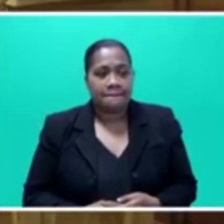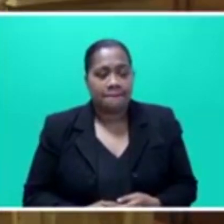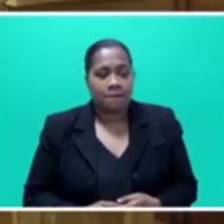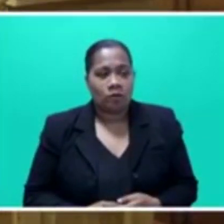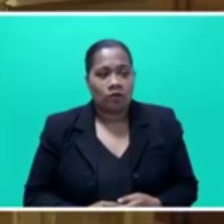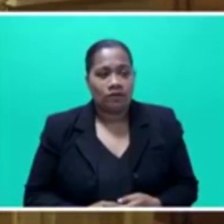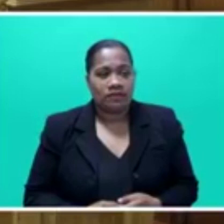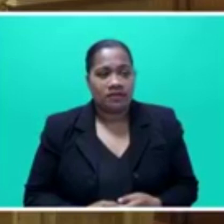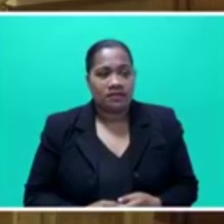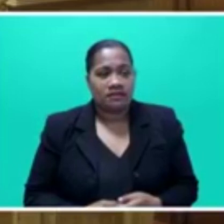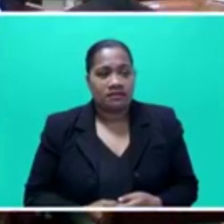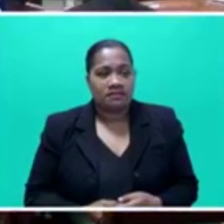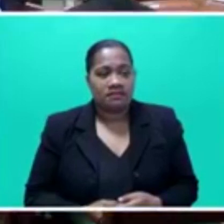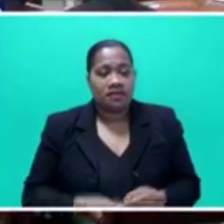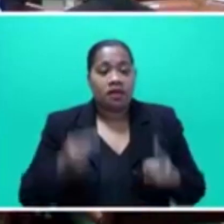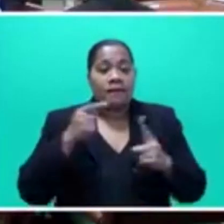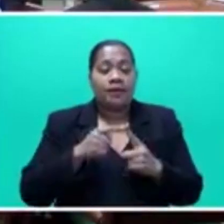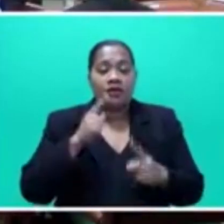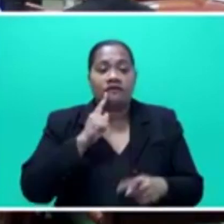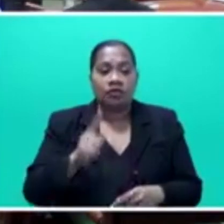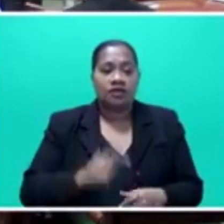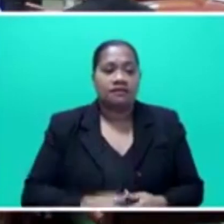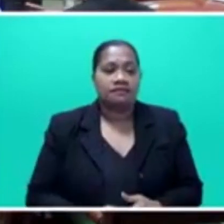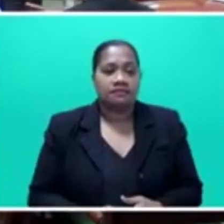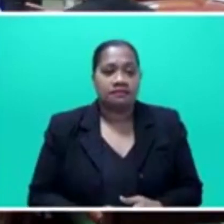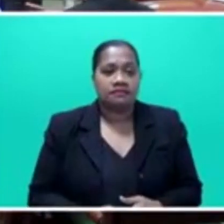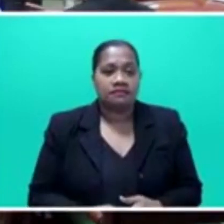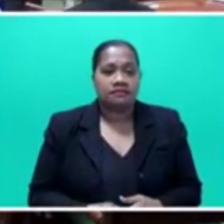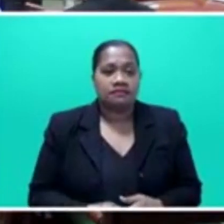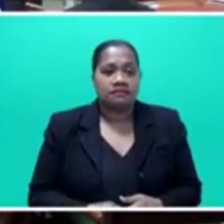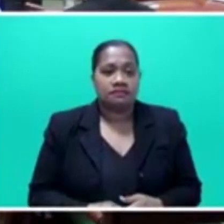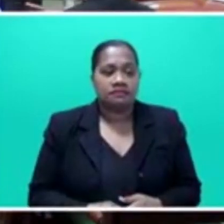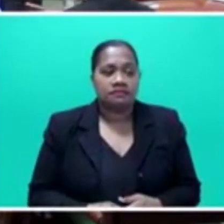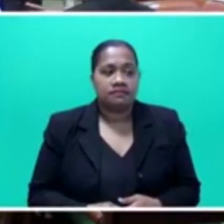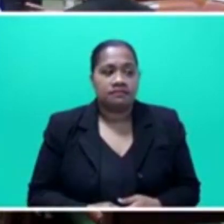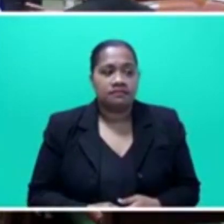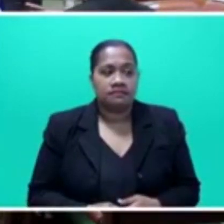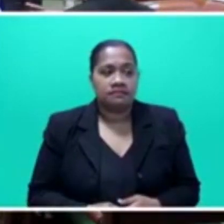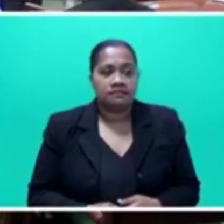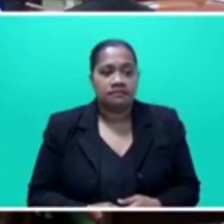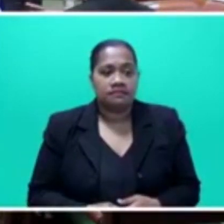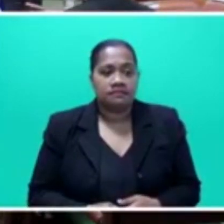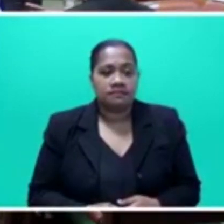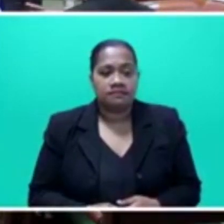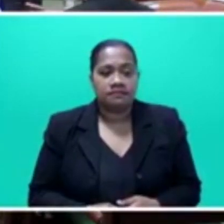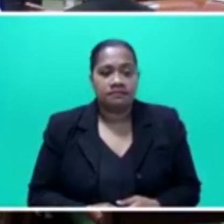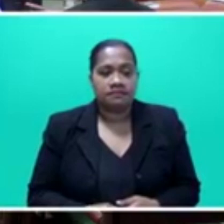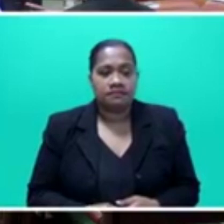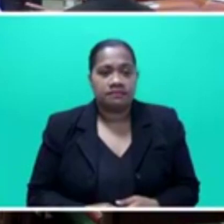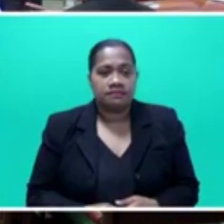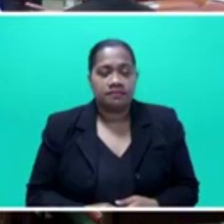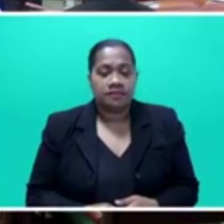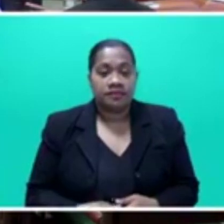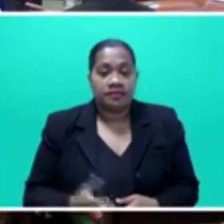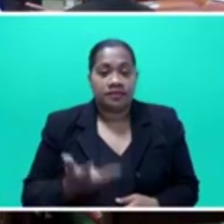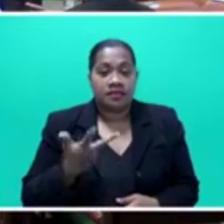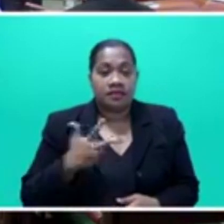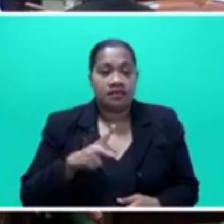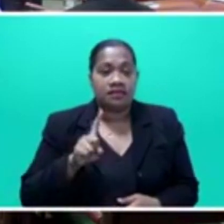What's this point of order? Order 80 and 81 on explanation and